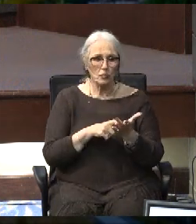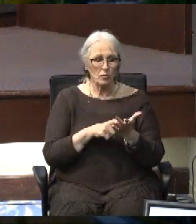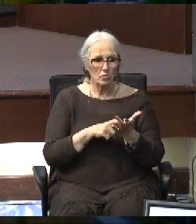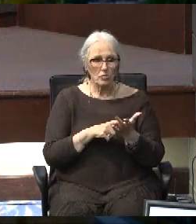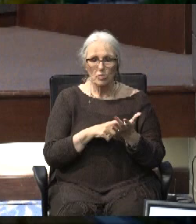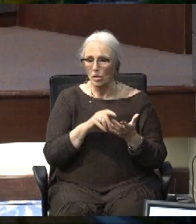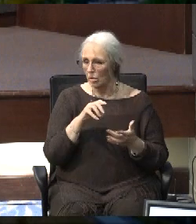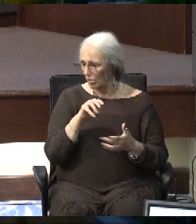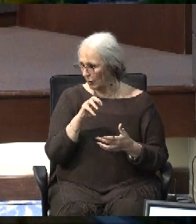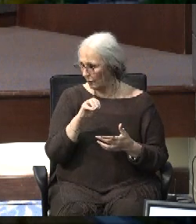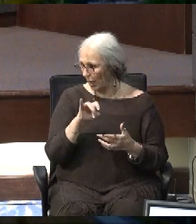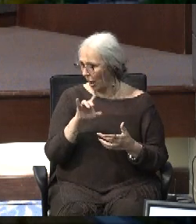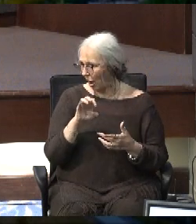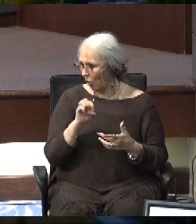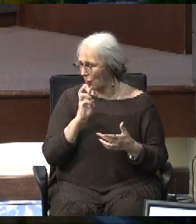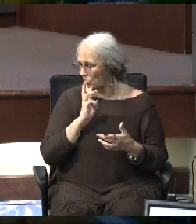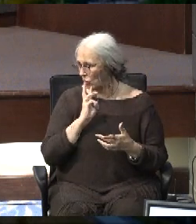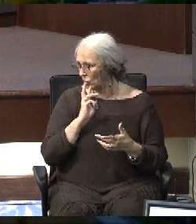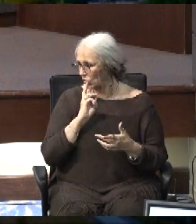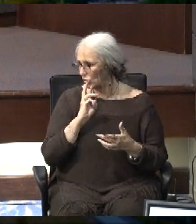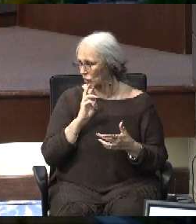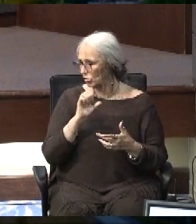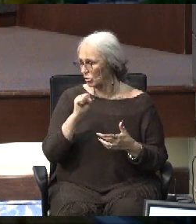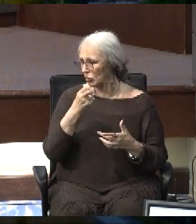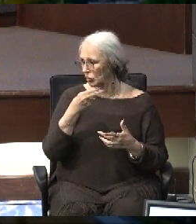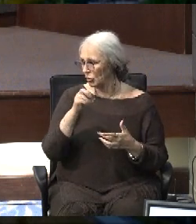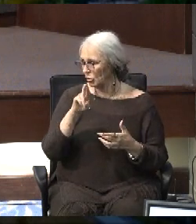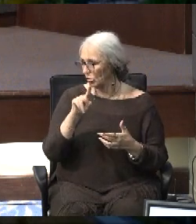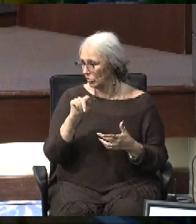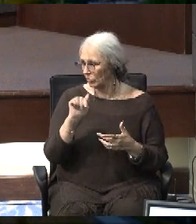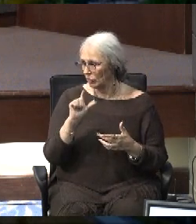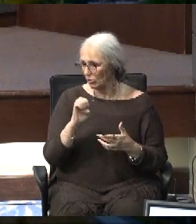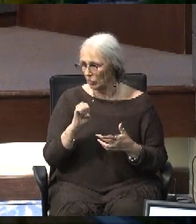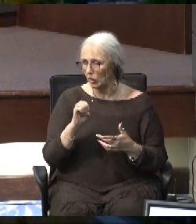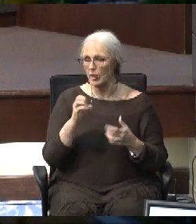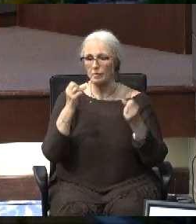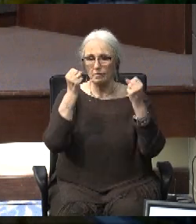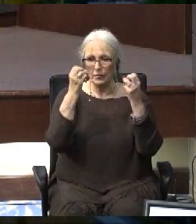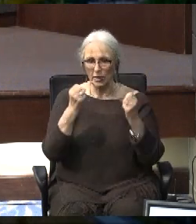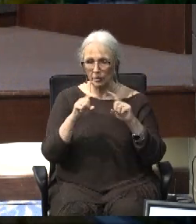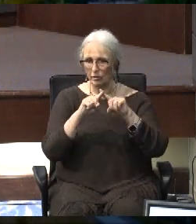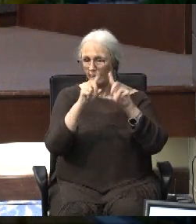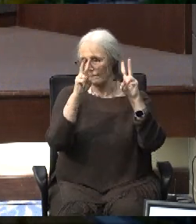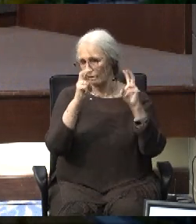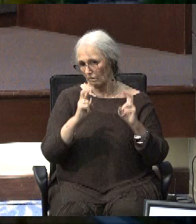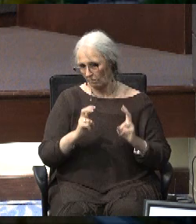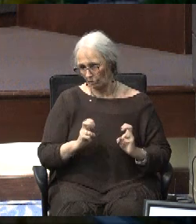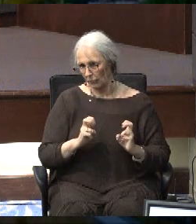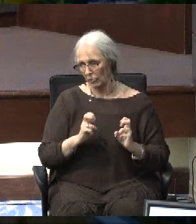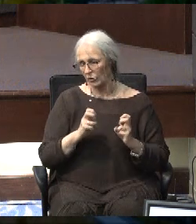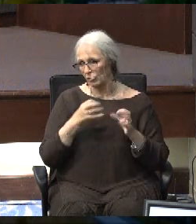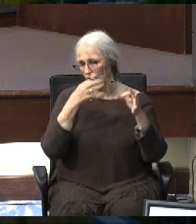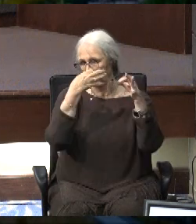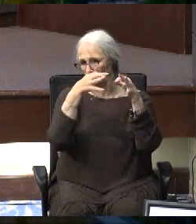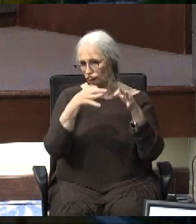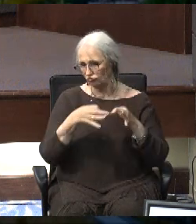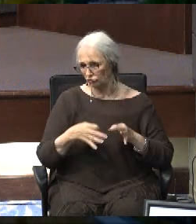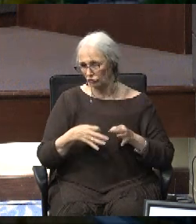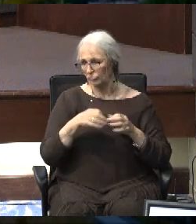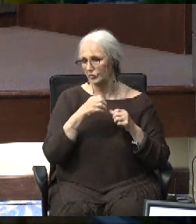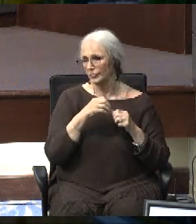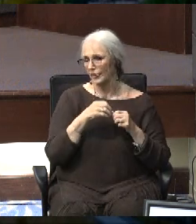mild water shortage and enact a series of items with the goal of reducing average daily water use